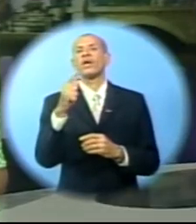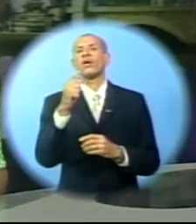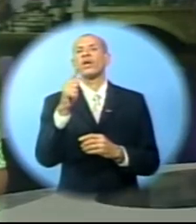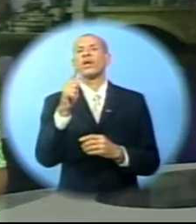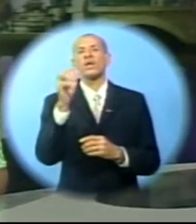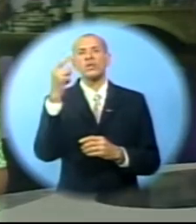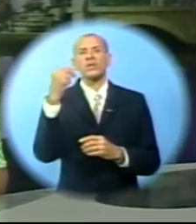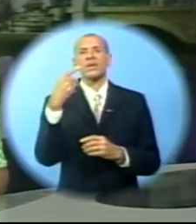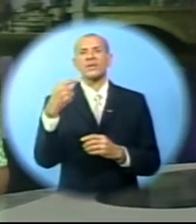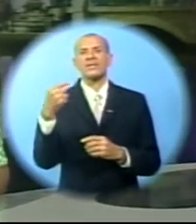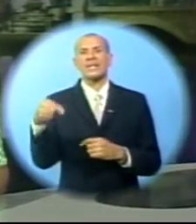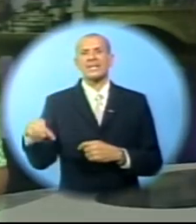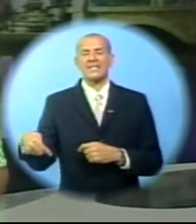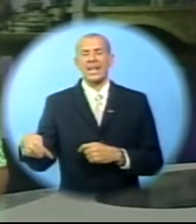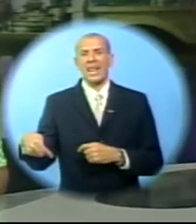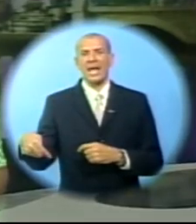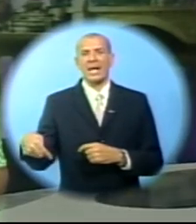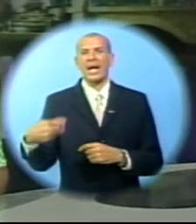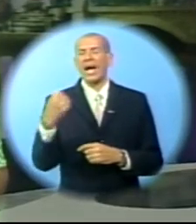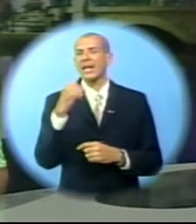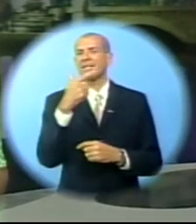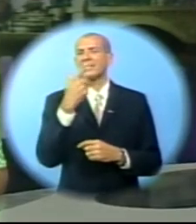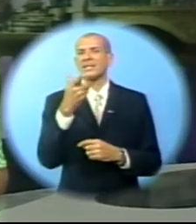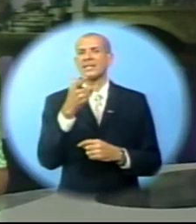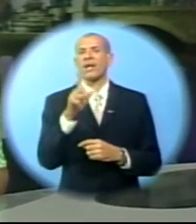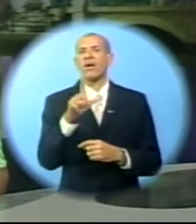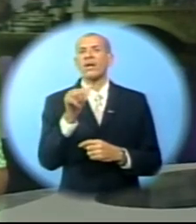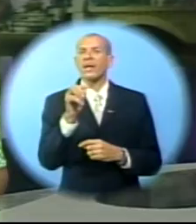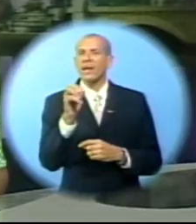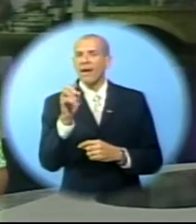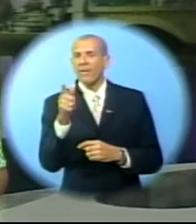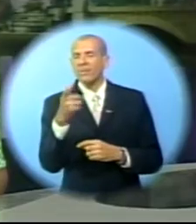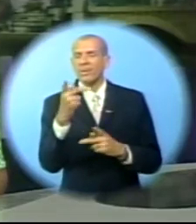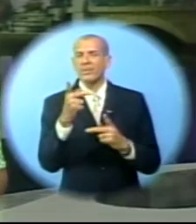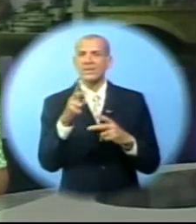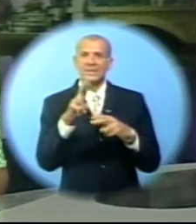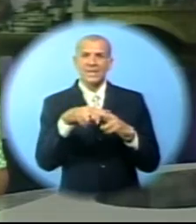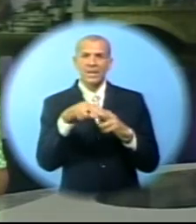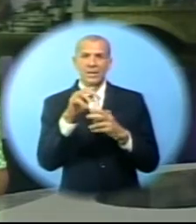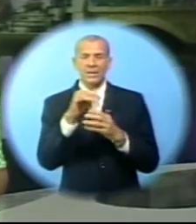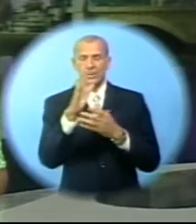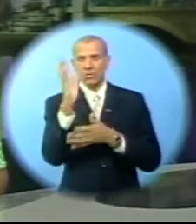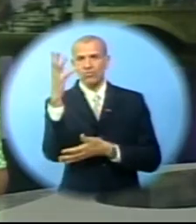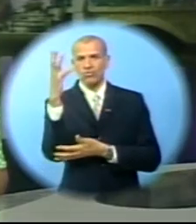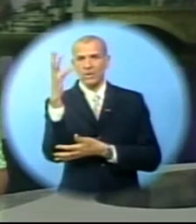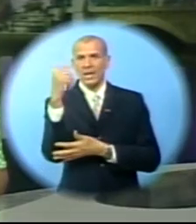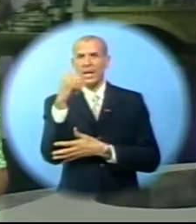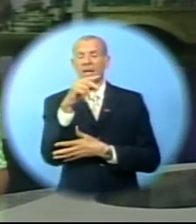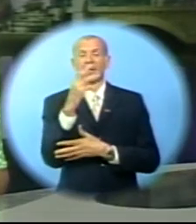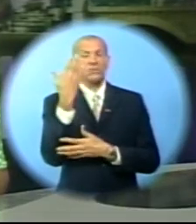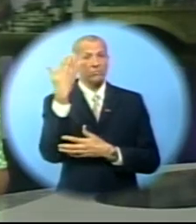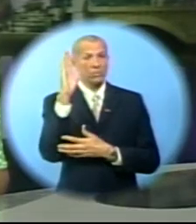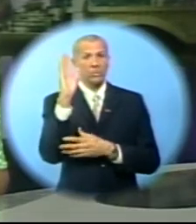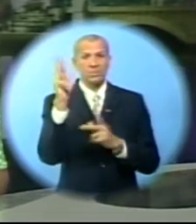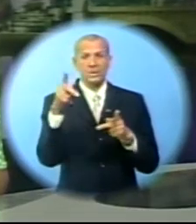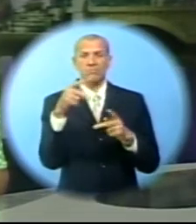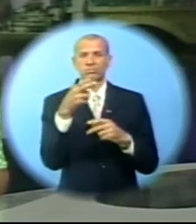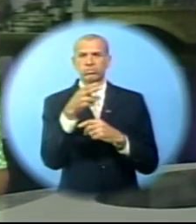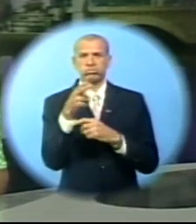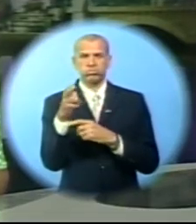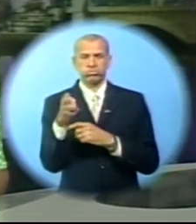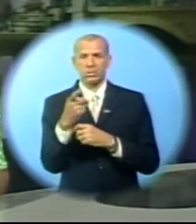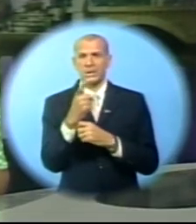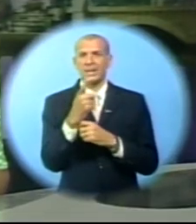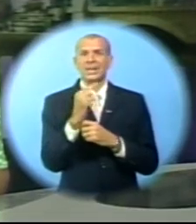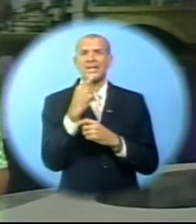was shot in his right leg. Reports are that Lord and other persons were sitting under a tree when an unknown assailant fired several rounds. His